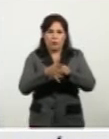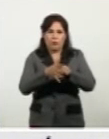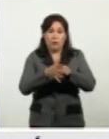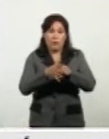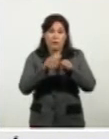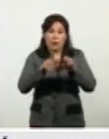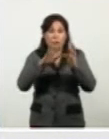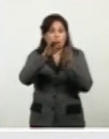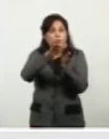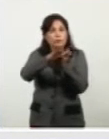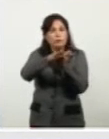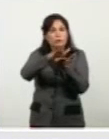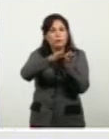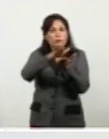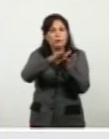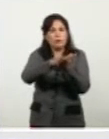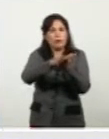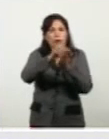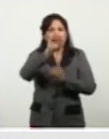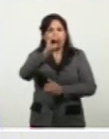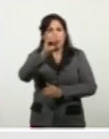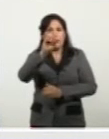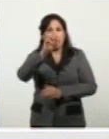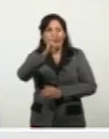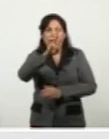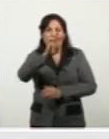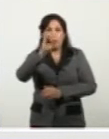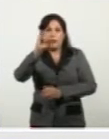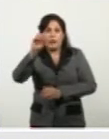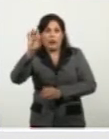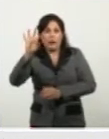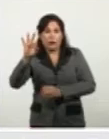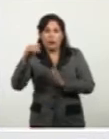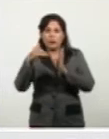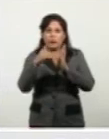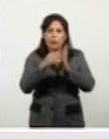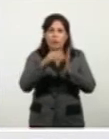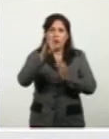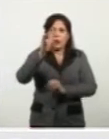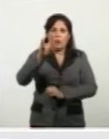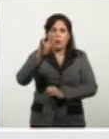128,269 people were diagnosed. And regrettably,